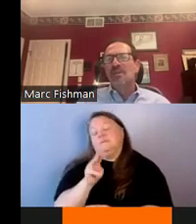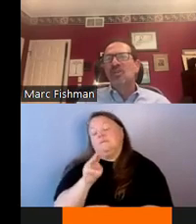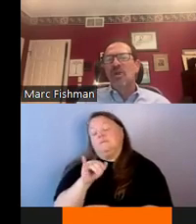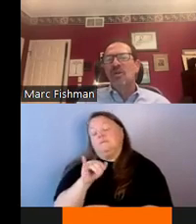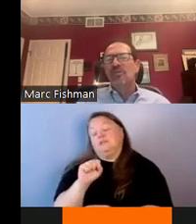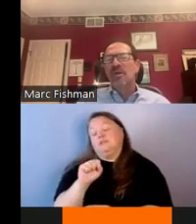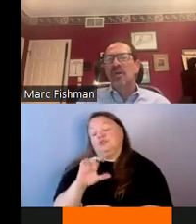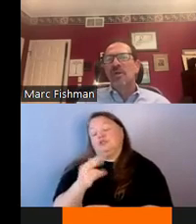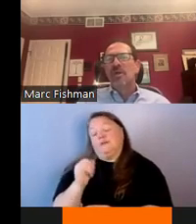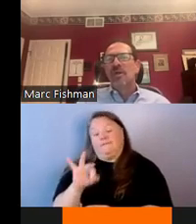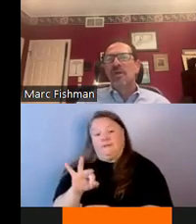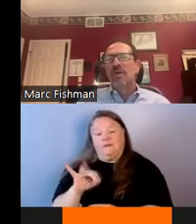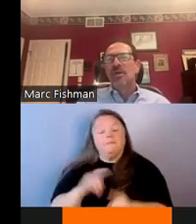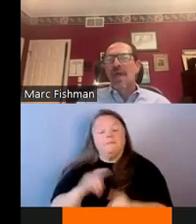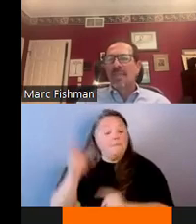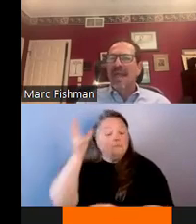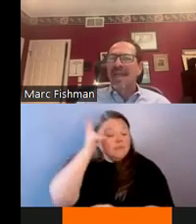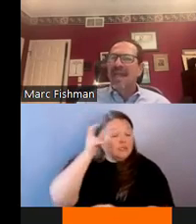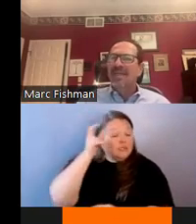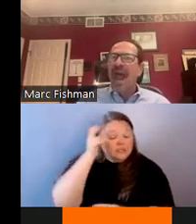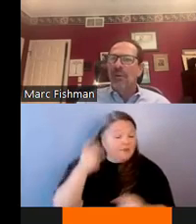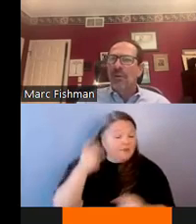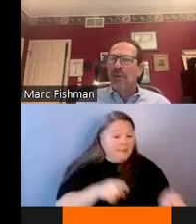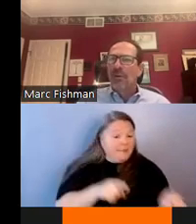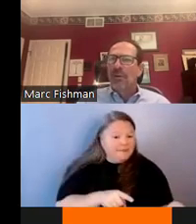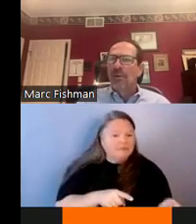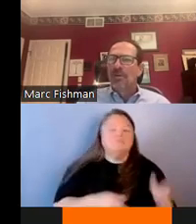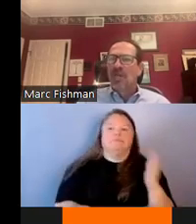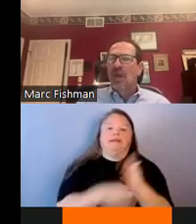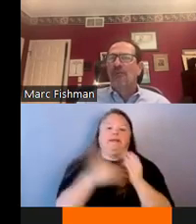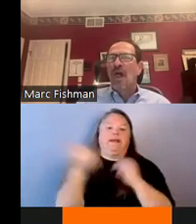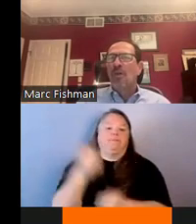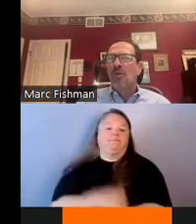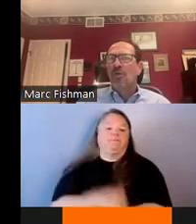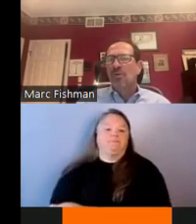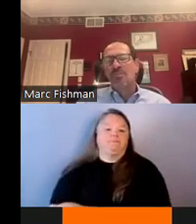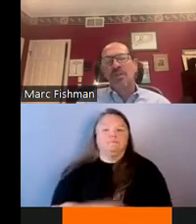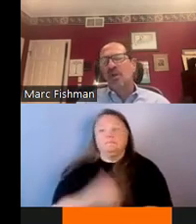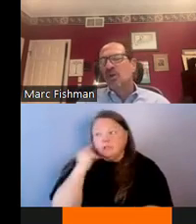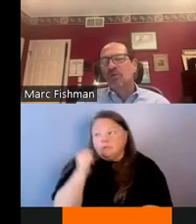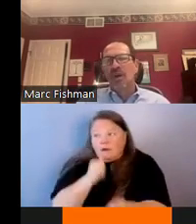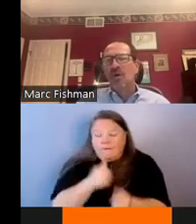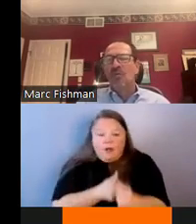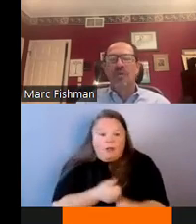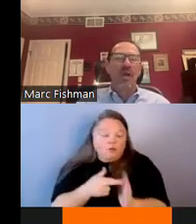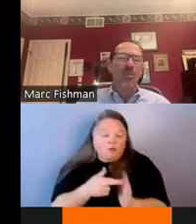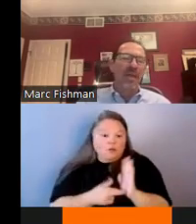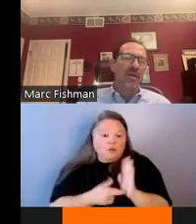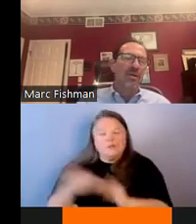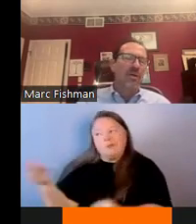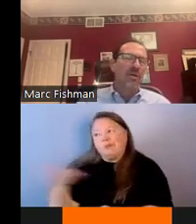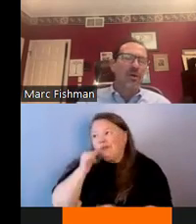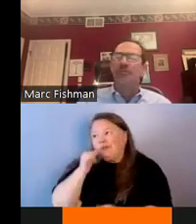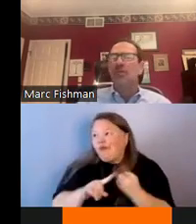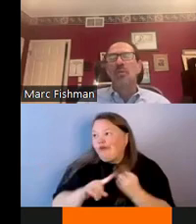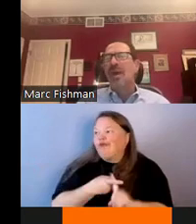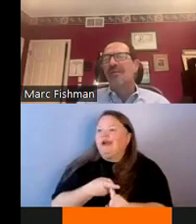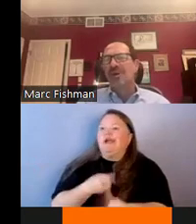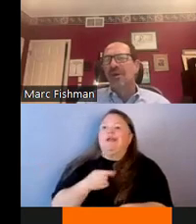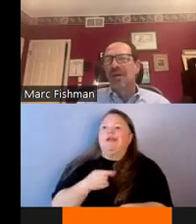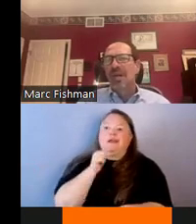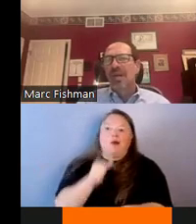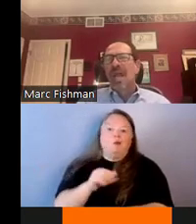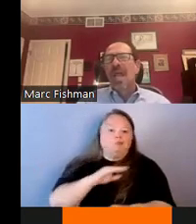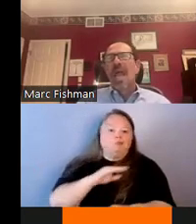they get into mischief and they get kicked out because they don't follow the rules. They bring their girlfriend over, they don't make